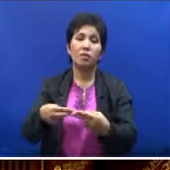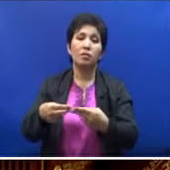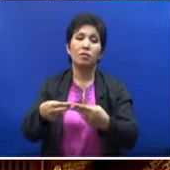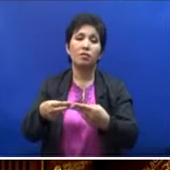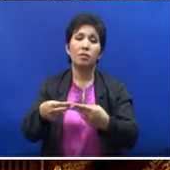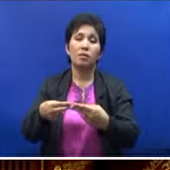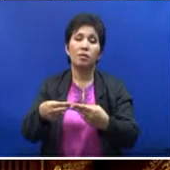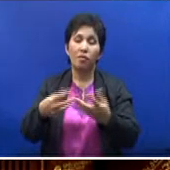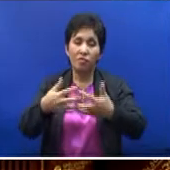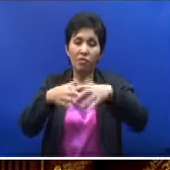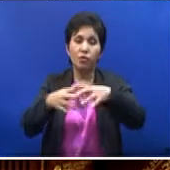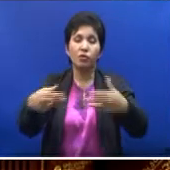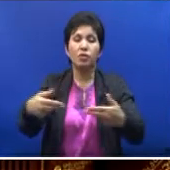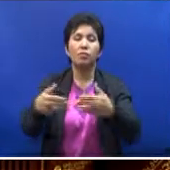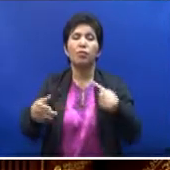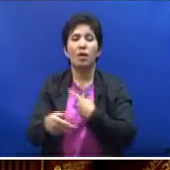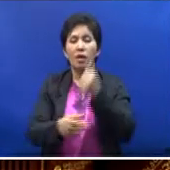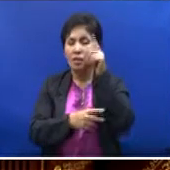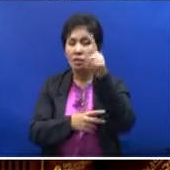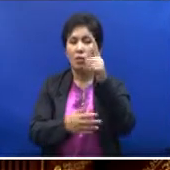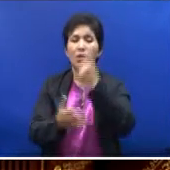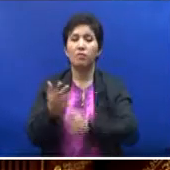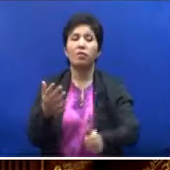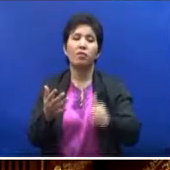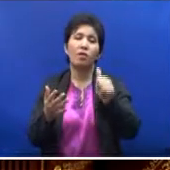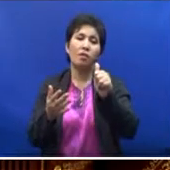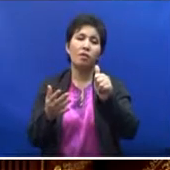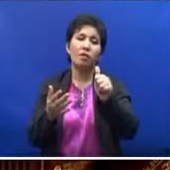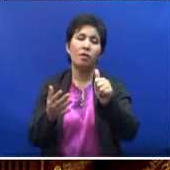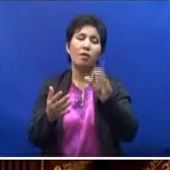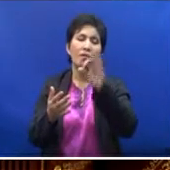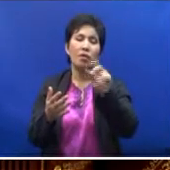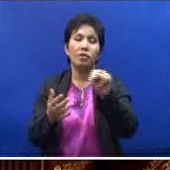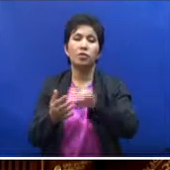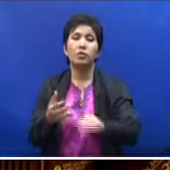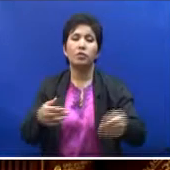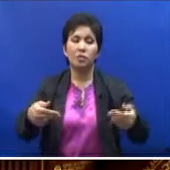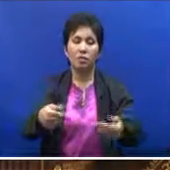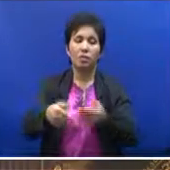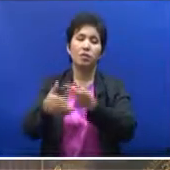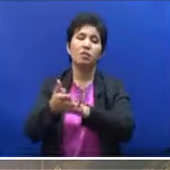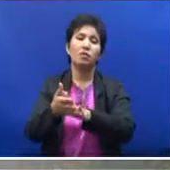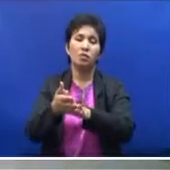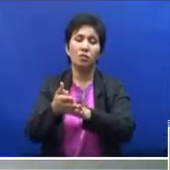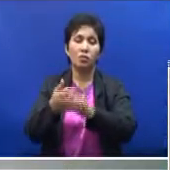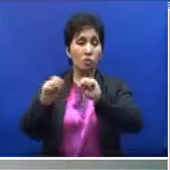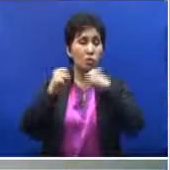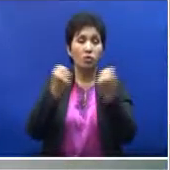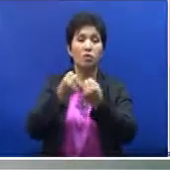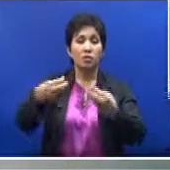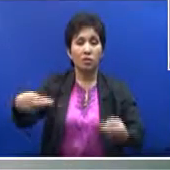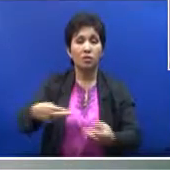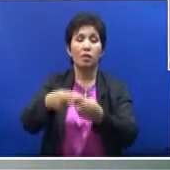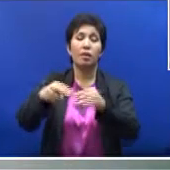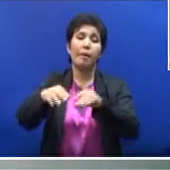discuss about kinship, first we have to understand what is kinship. Basically, kinship refers to social relation, which is